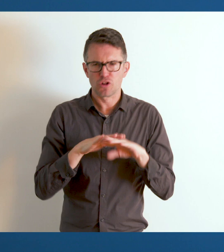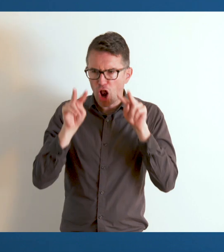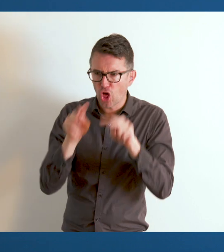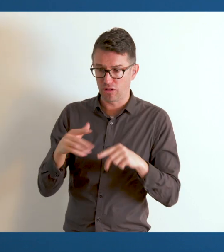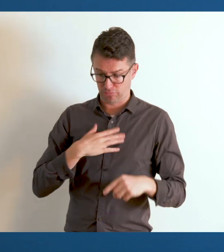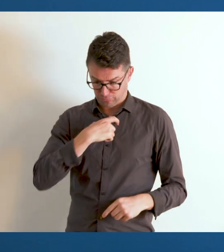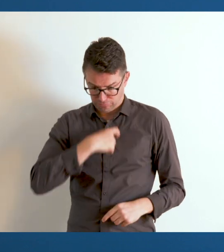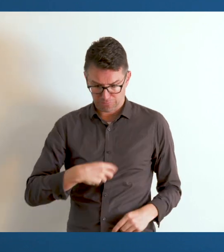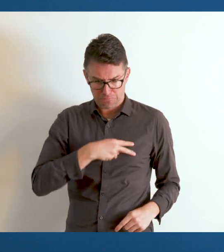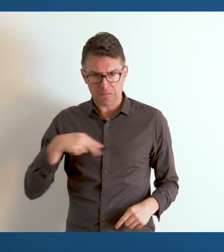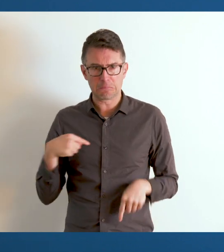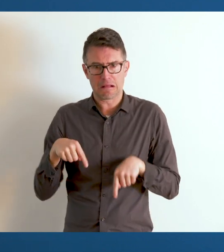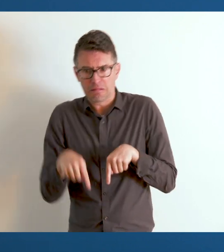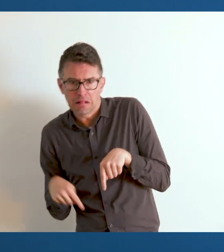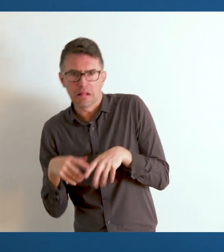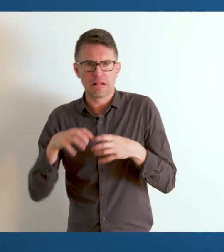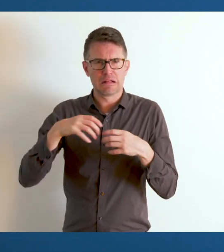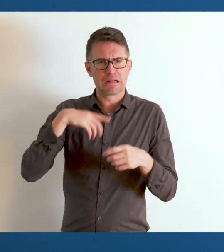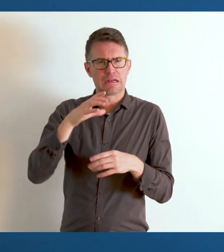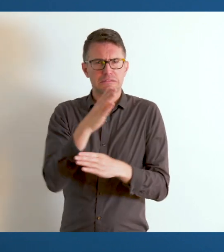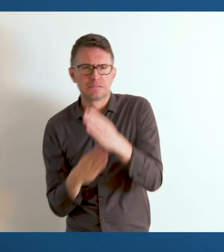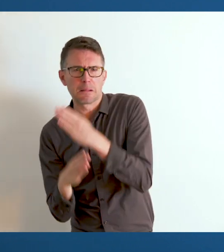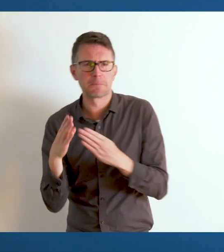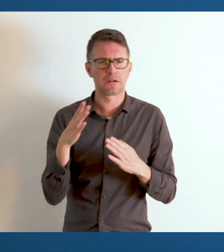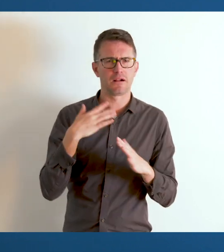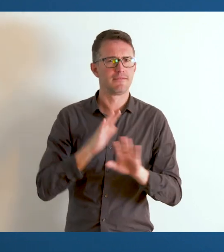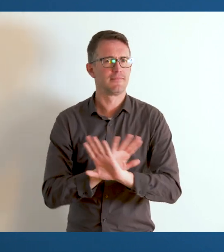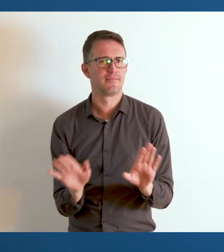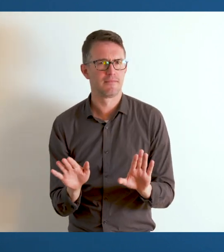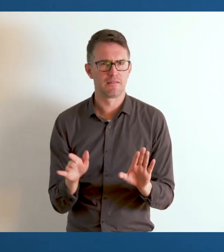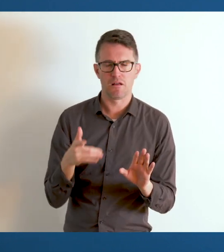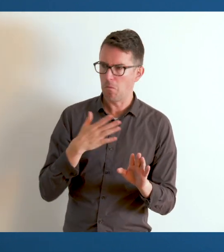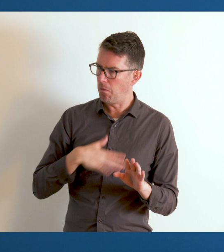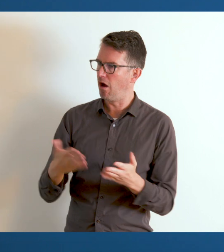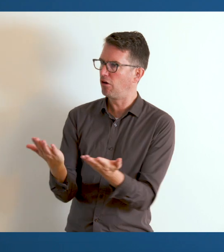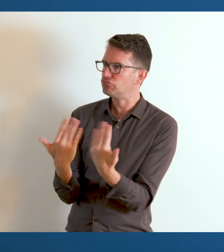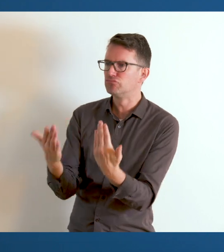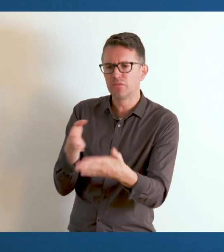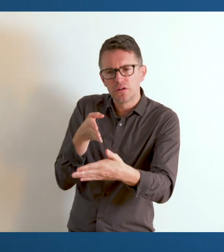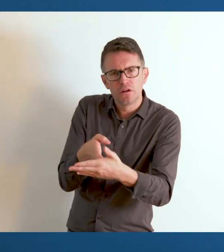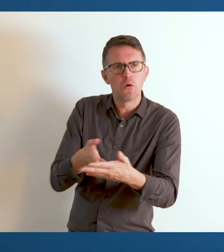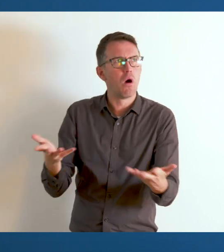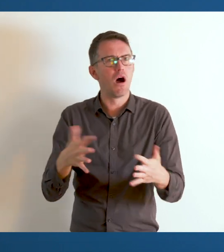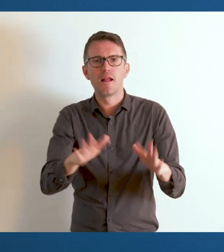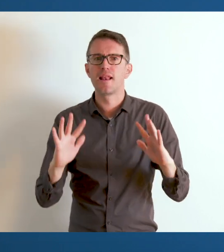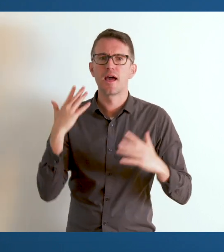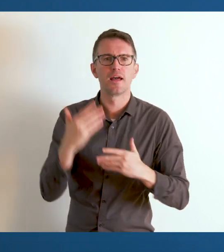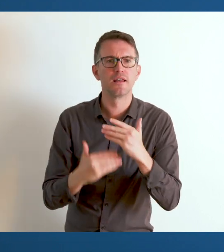person's functioning that might put them at risk of not being able to participate. They've been